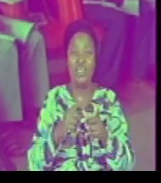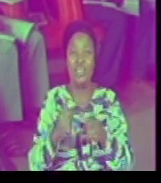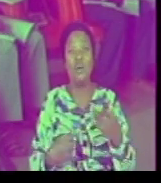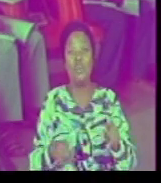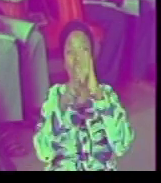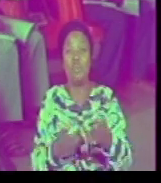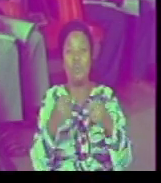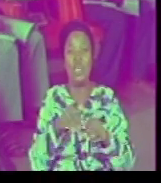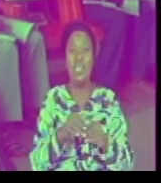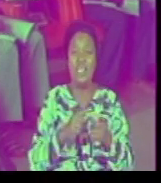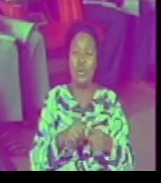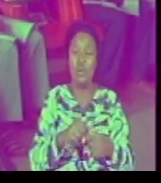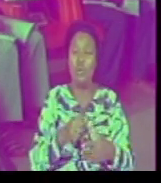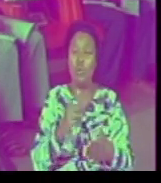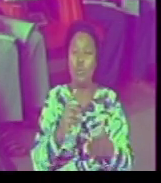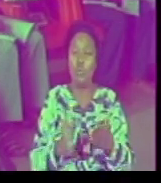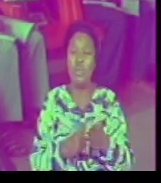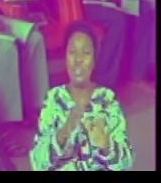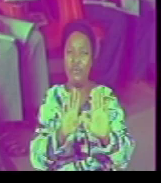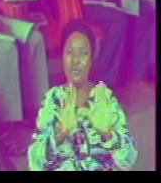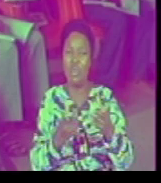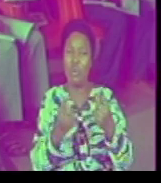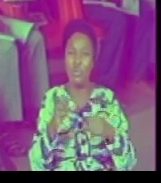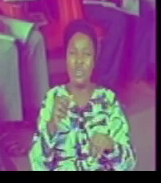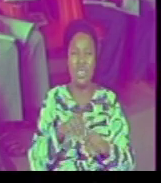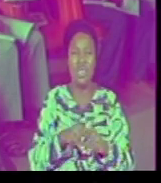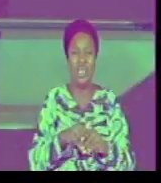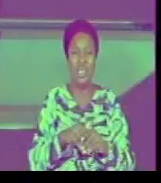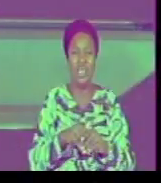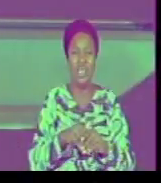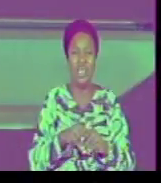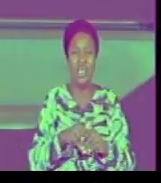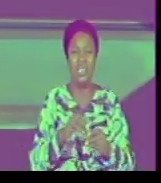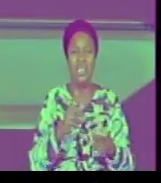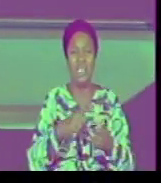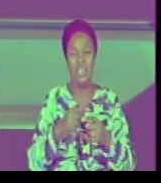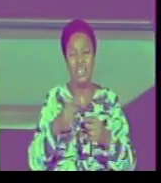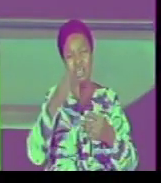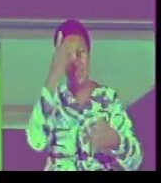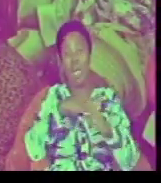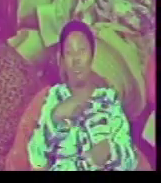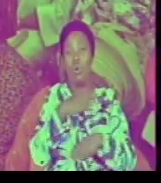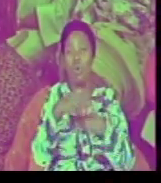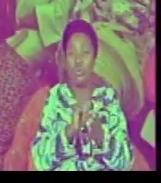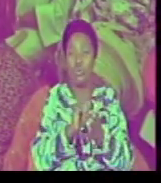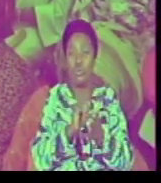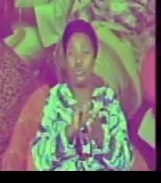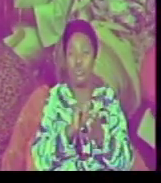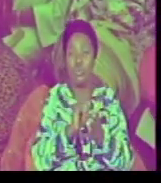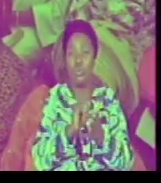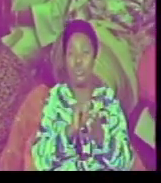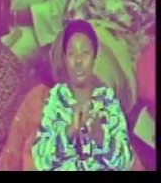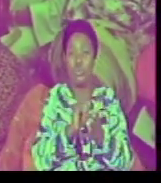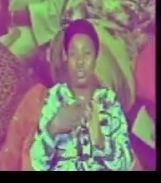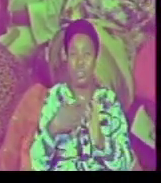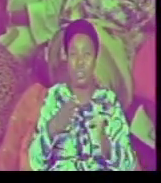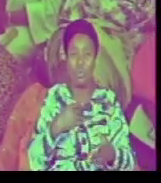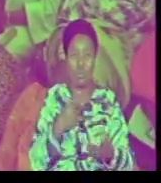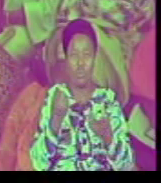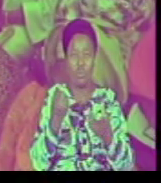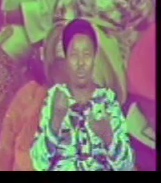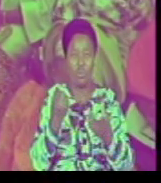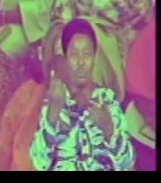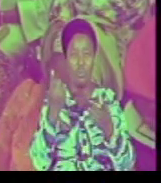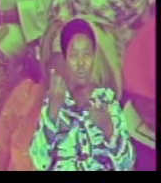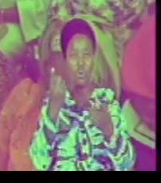fear enters, sickness and all those things will enter. This year, the door of your life is